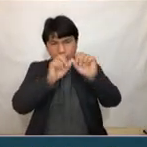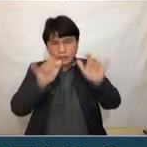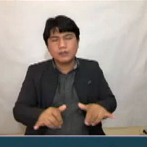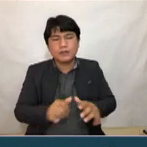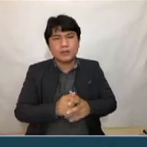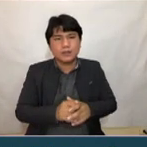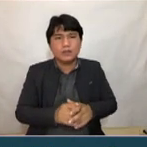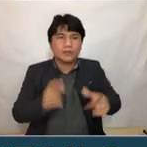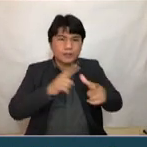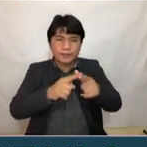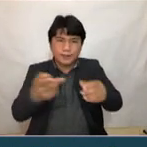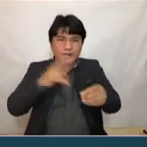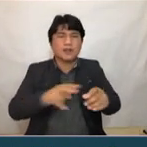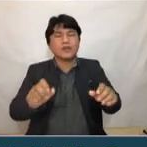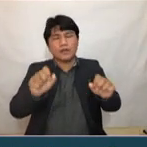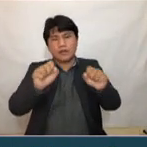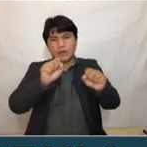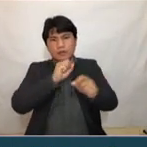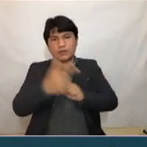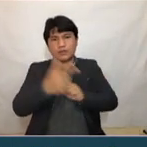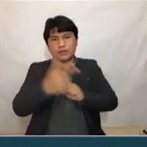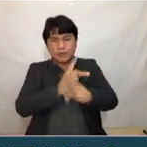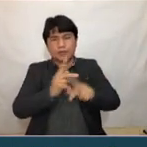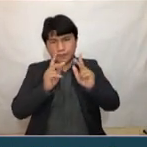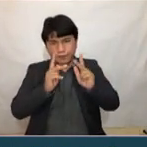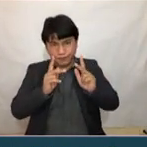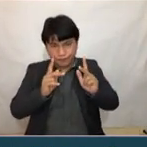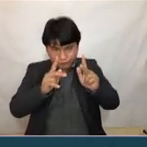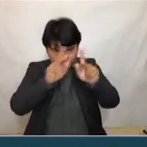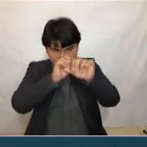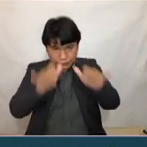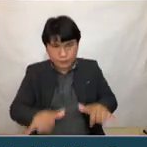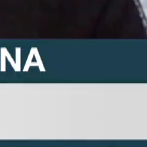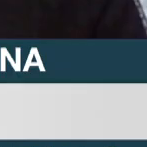plus a strong social protection system and an inclusive one. Mm-hmm. All right, thank you so much